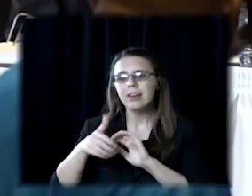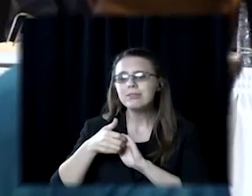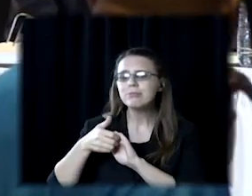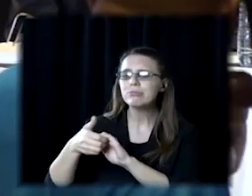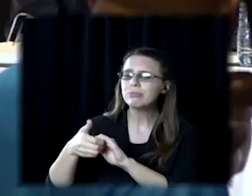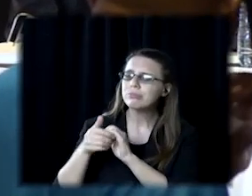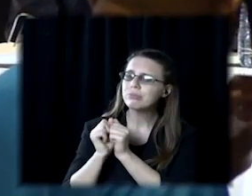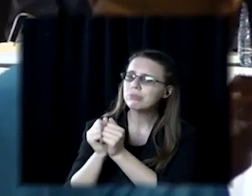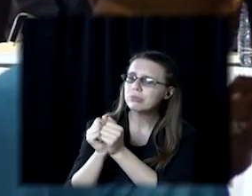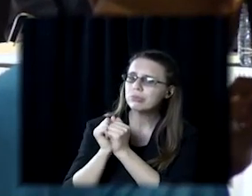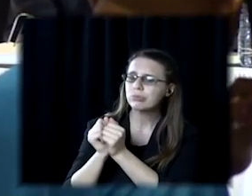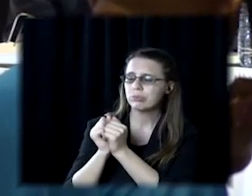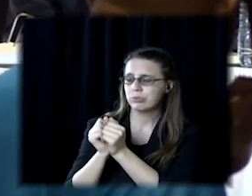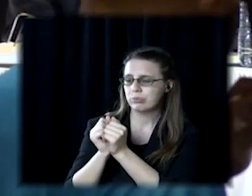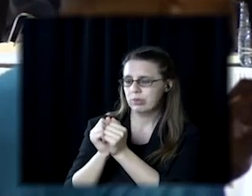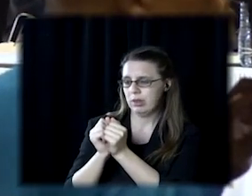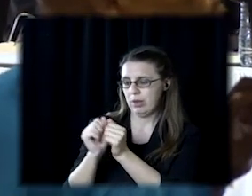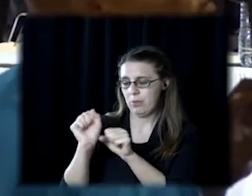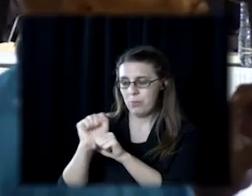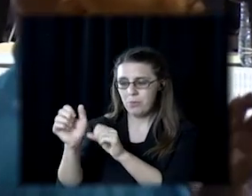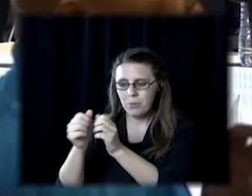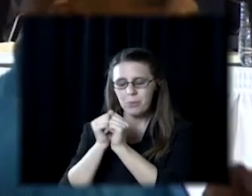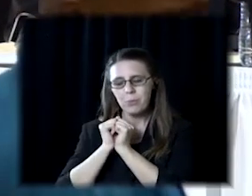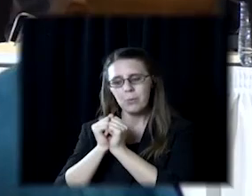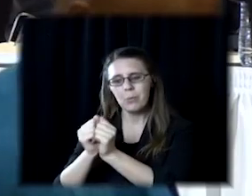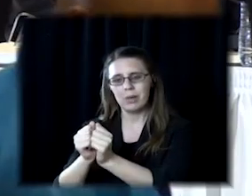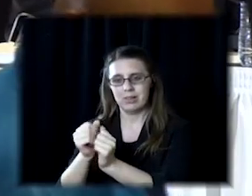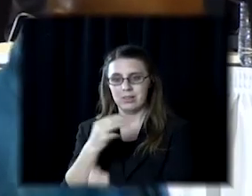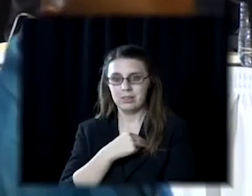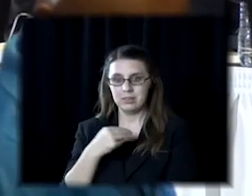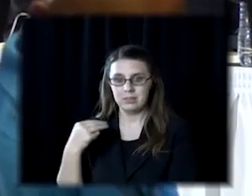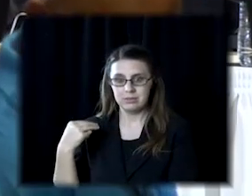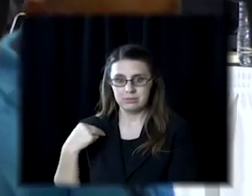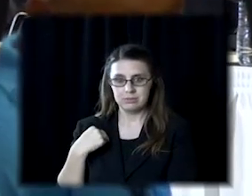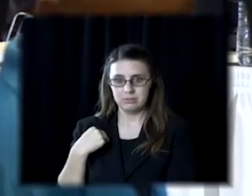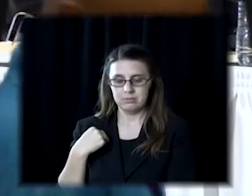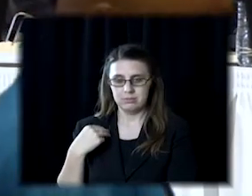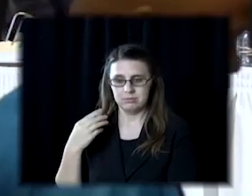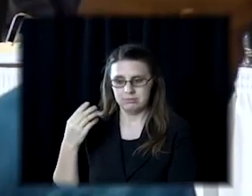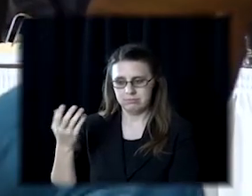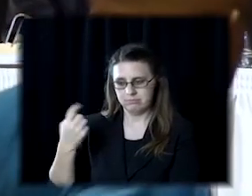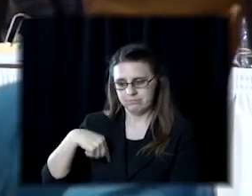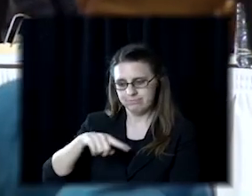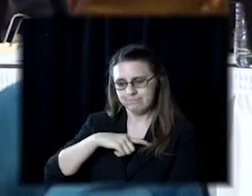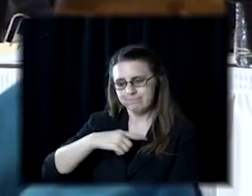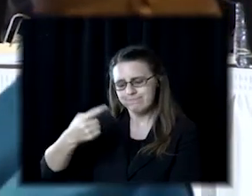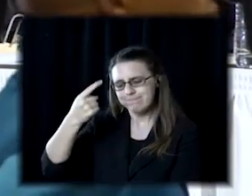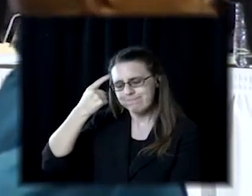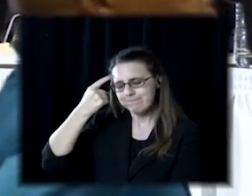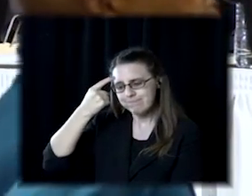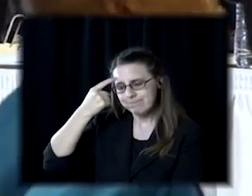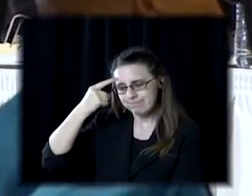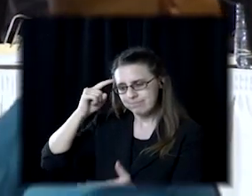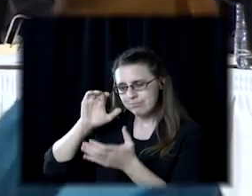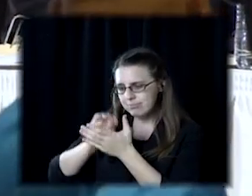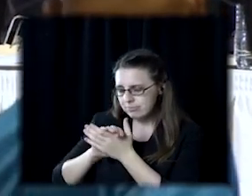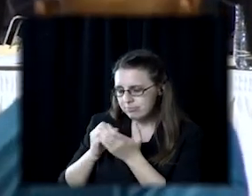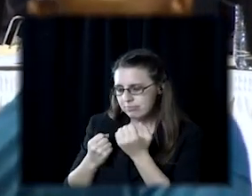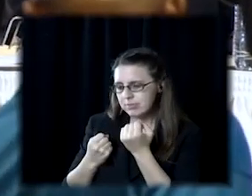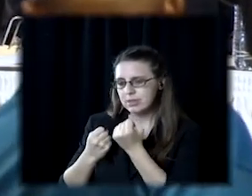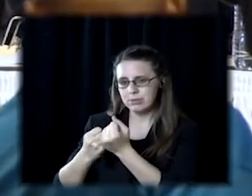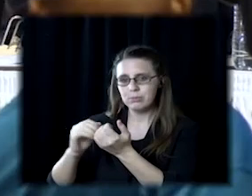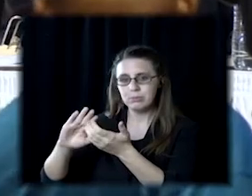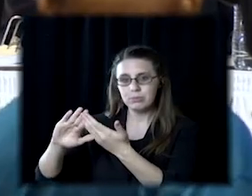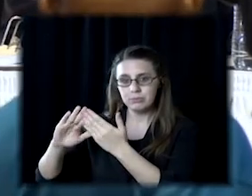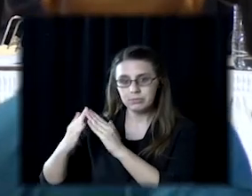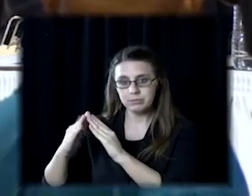effort to collaborate with the mayors. We believe in the municipalities. We've stated, and as